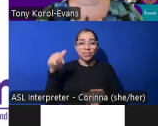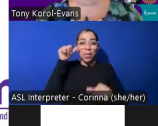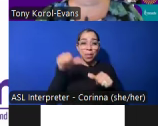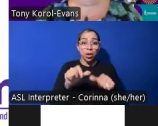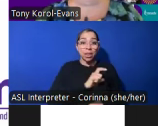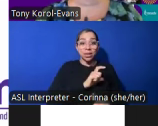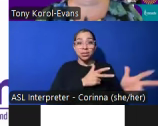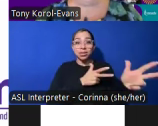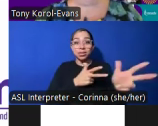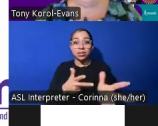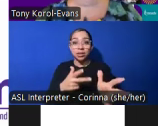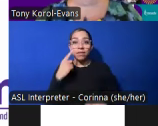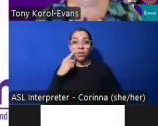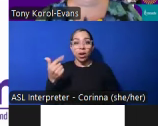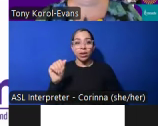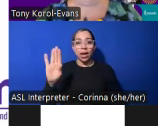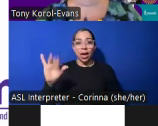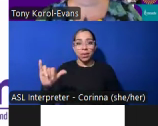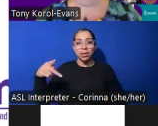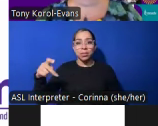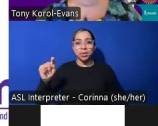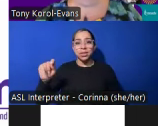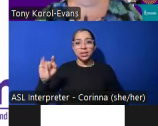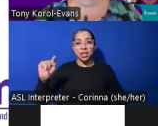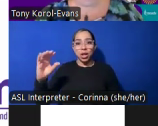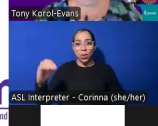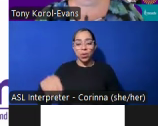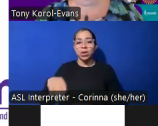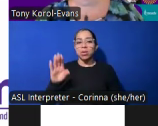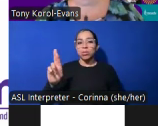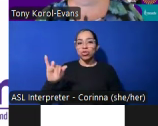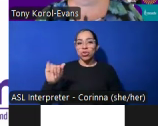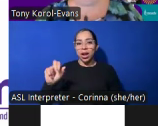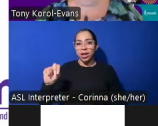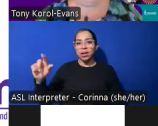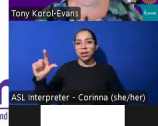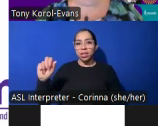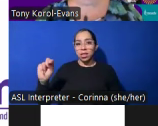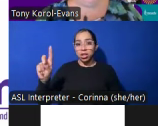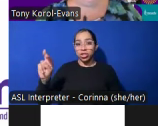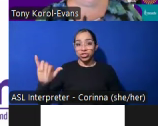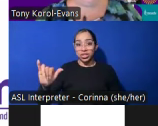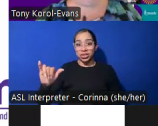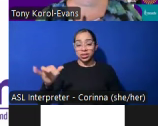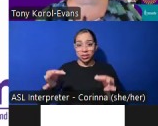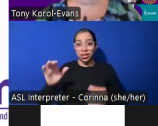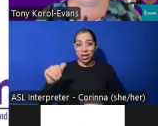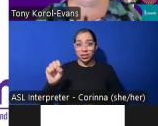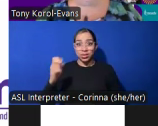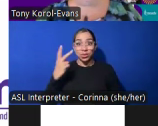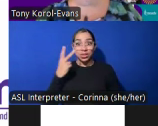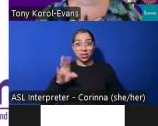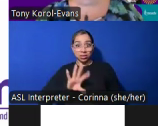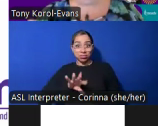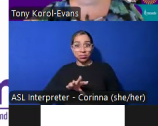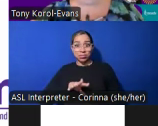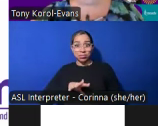the Gabby Petito Brian Laundrie case? Give me a thumbs up or something if you've seen any of that